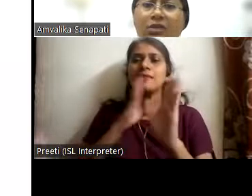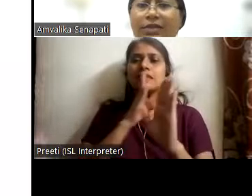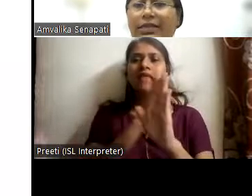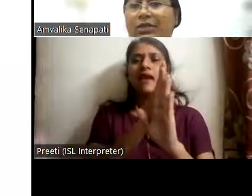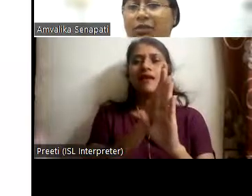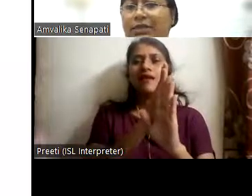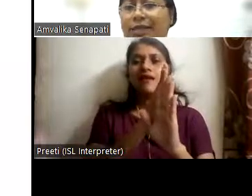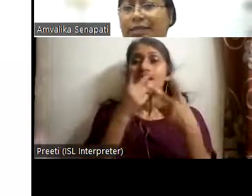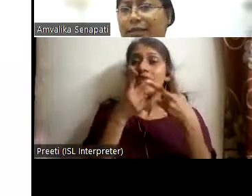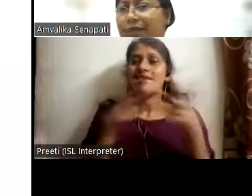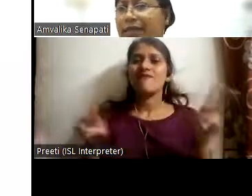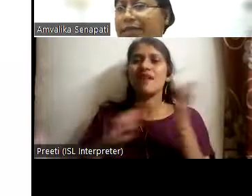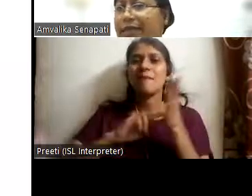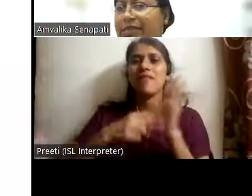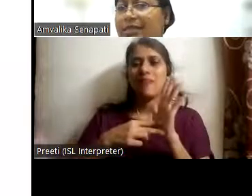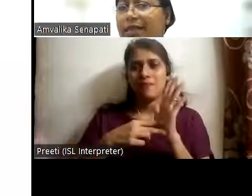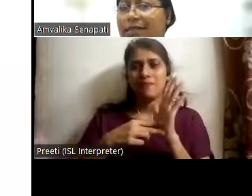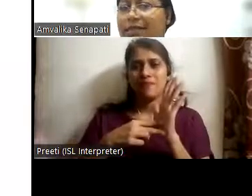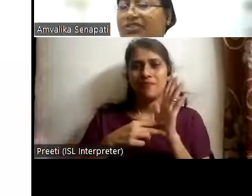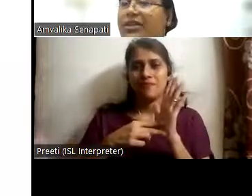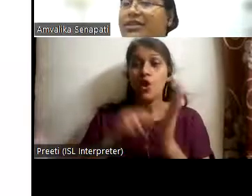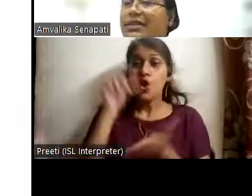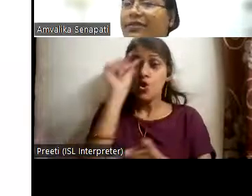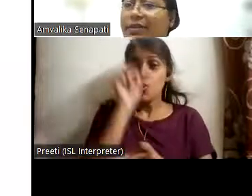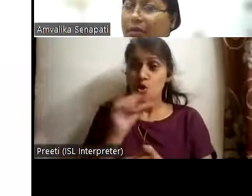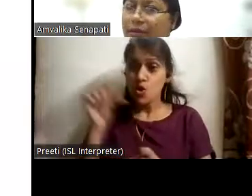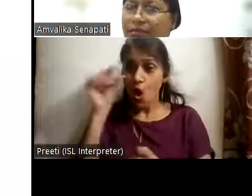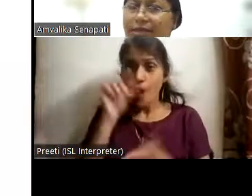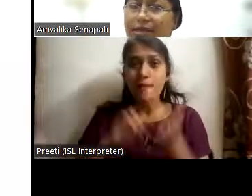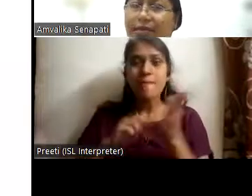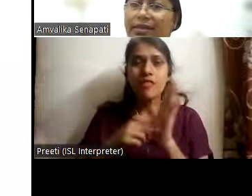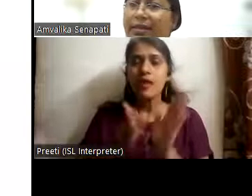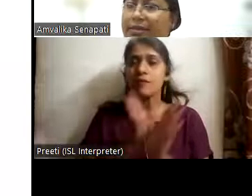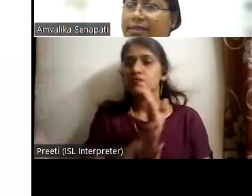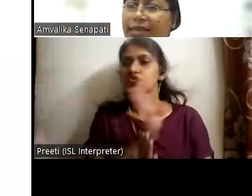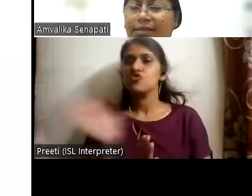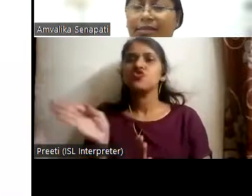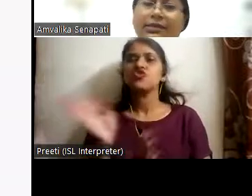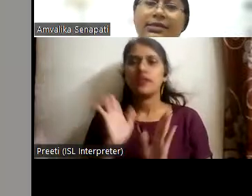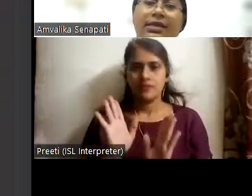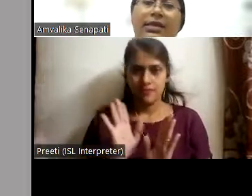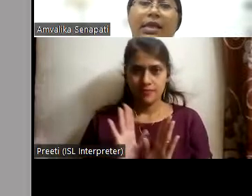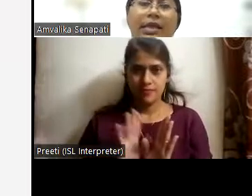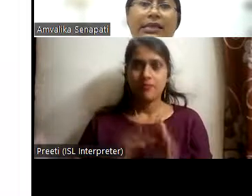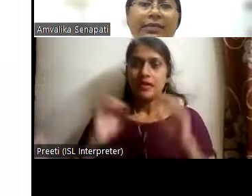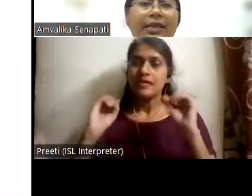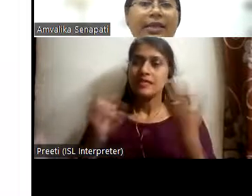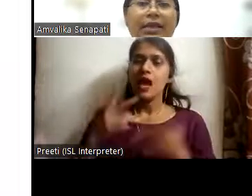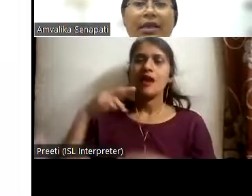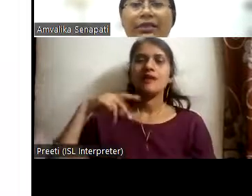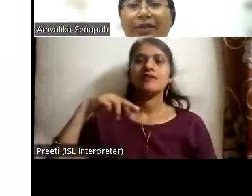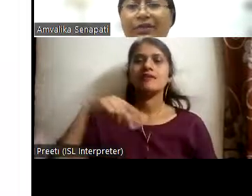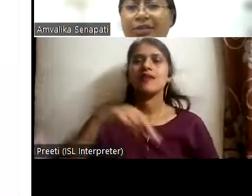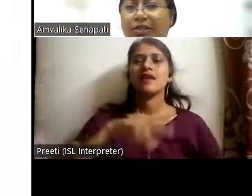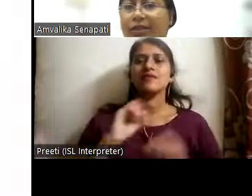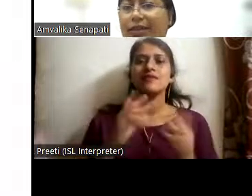So these are the dotted tiles giving an indication that there's a change in level just here, and then the staircase starts. Similarly, here